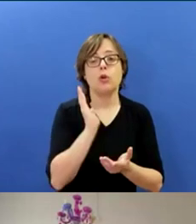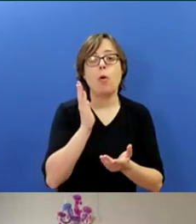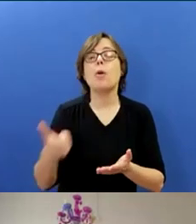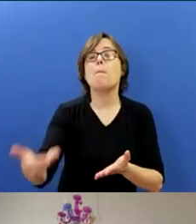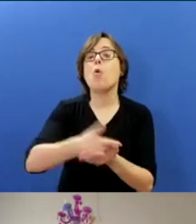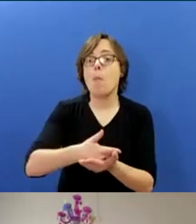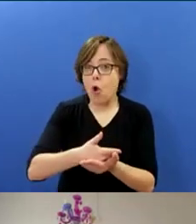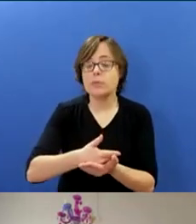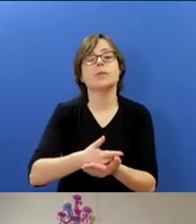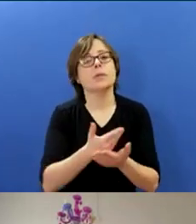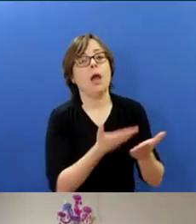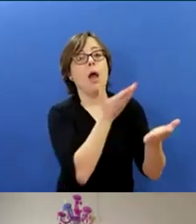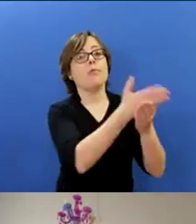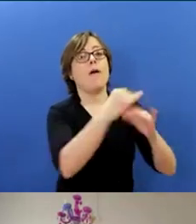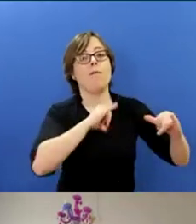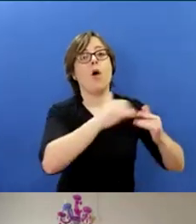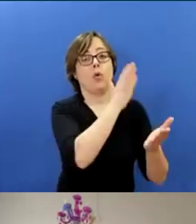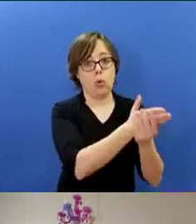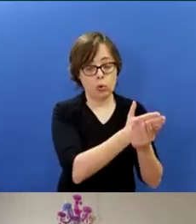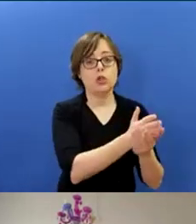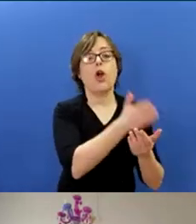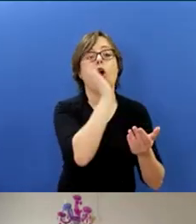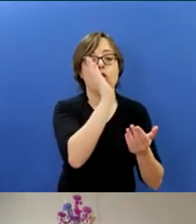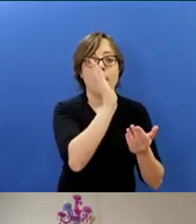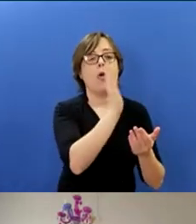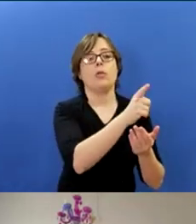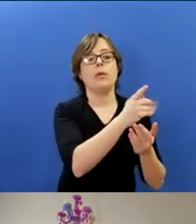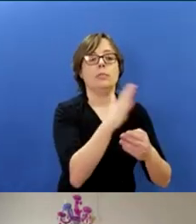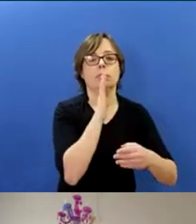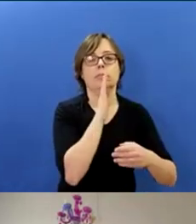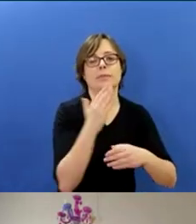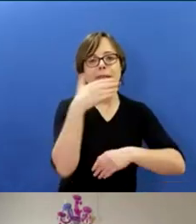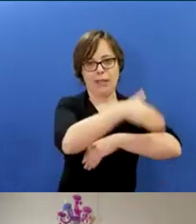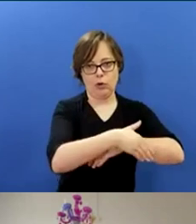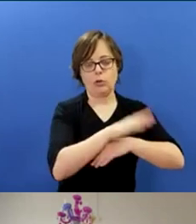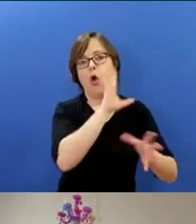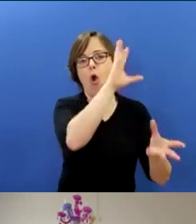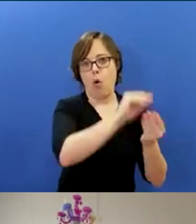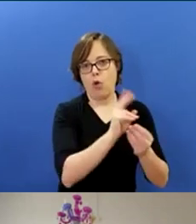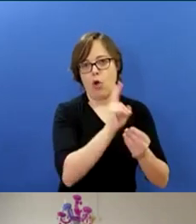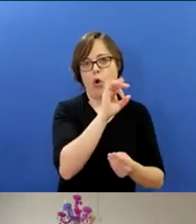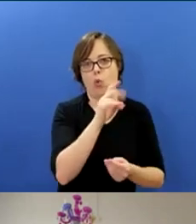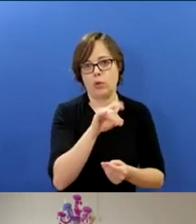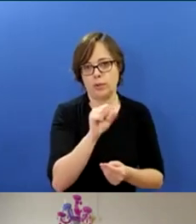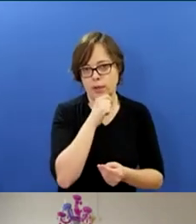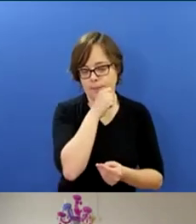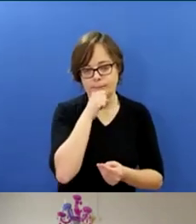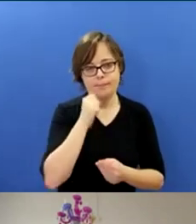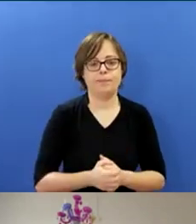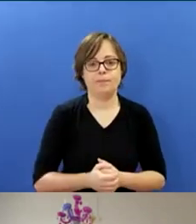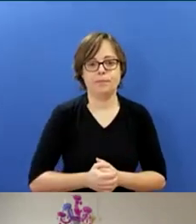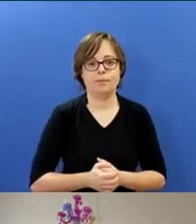conclusion. In all the citizen assemblies I facilitated, we had a concluding